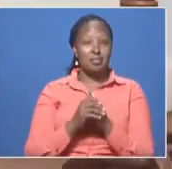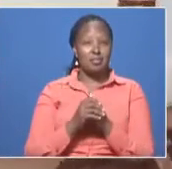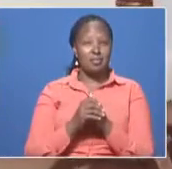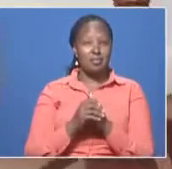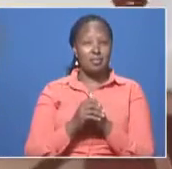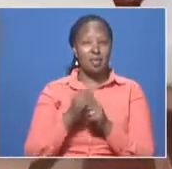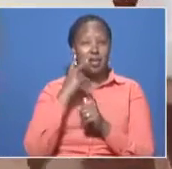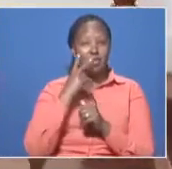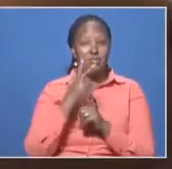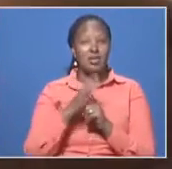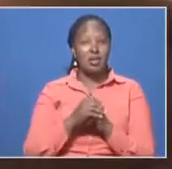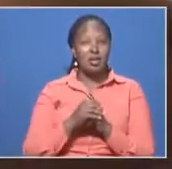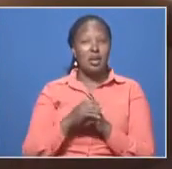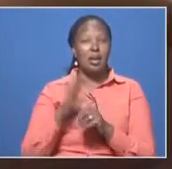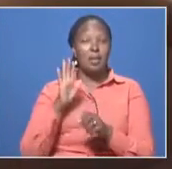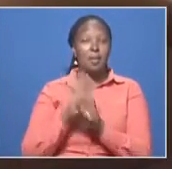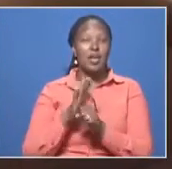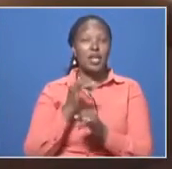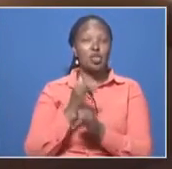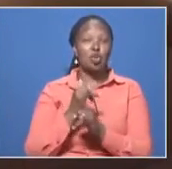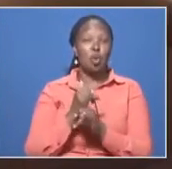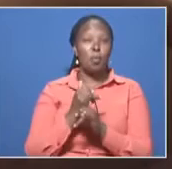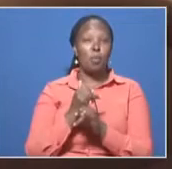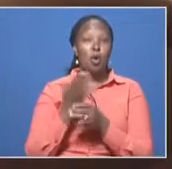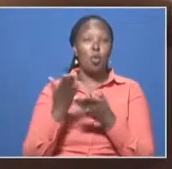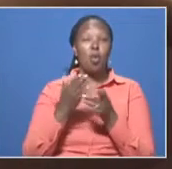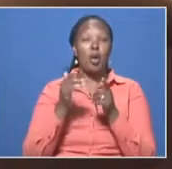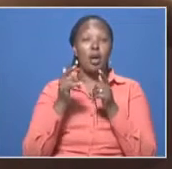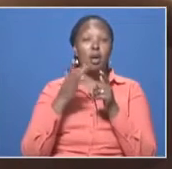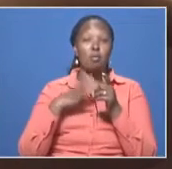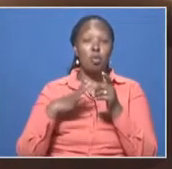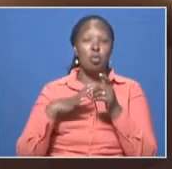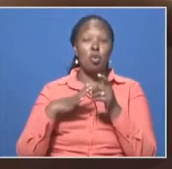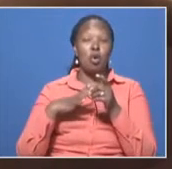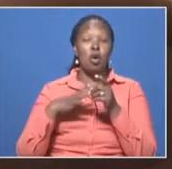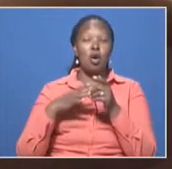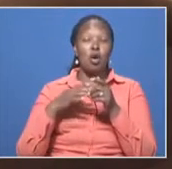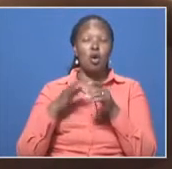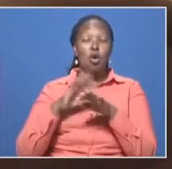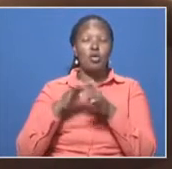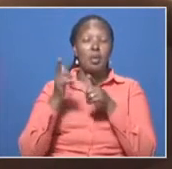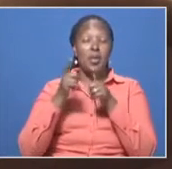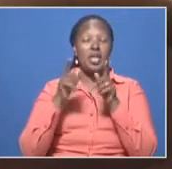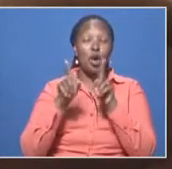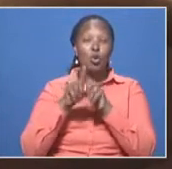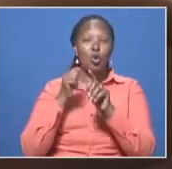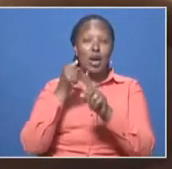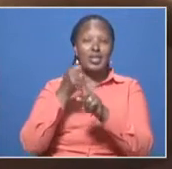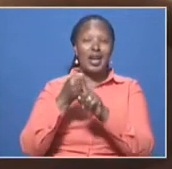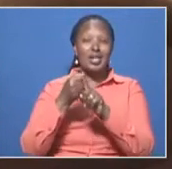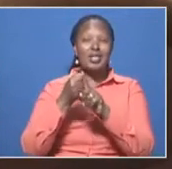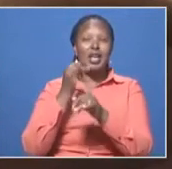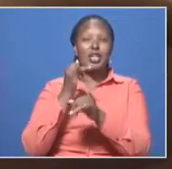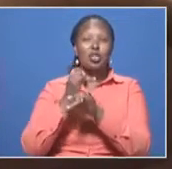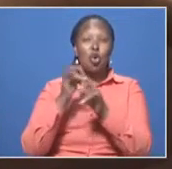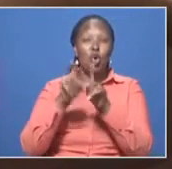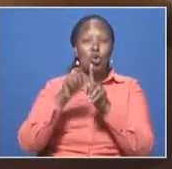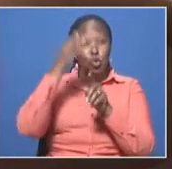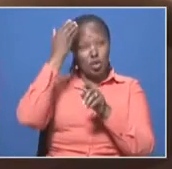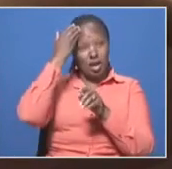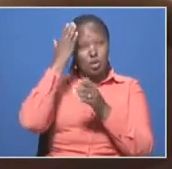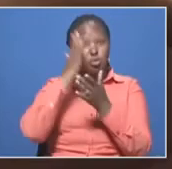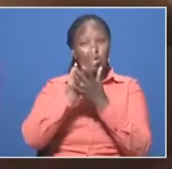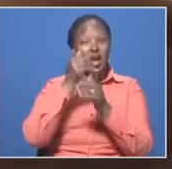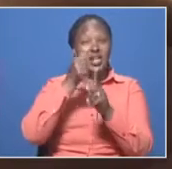We've seen many jobs where journalists are being attacked. We've seen jobs where nurses are